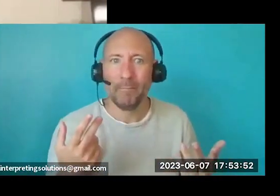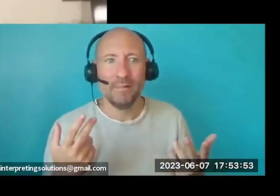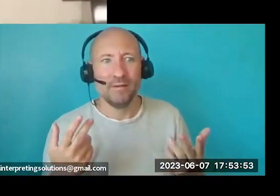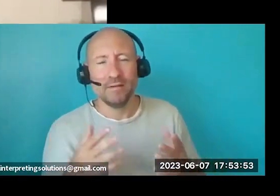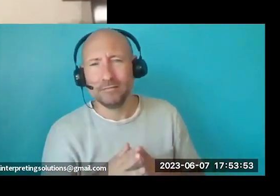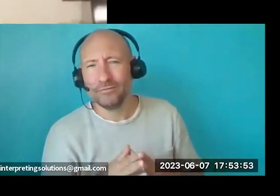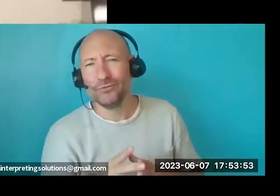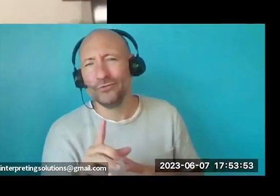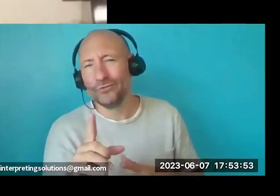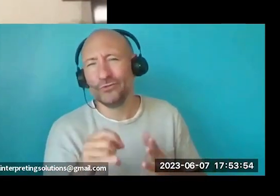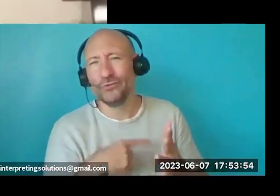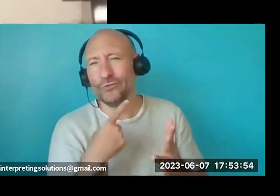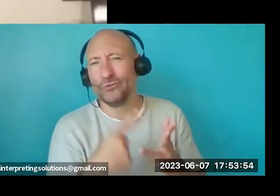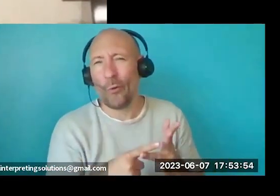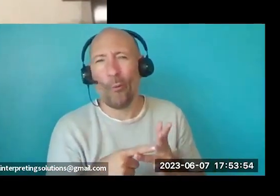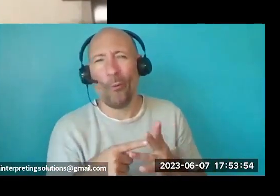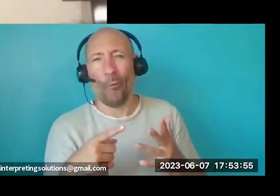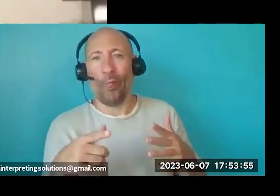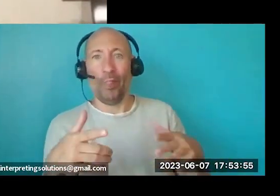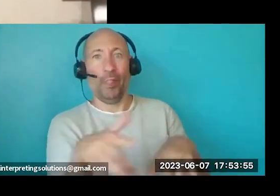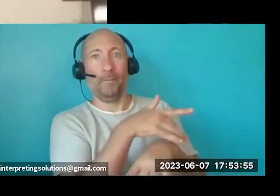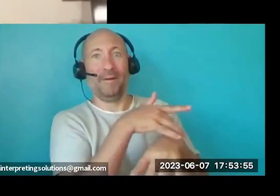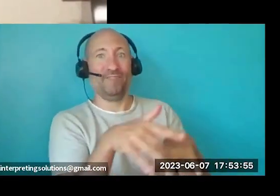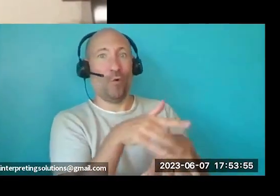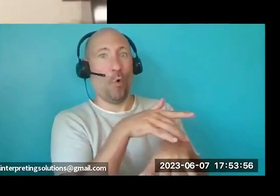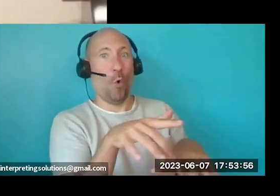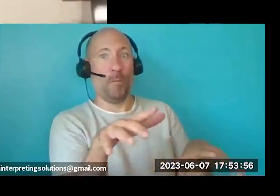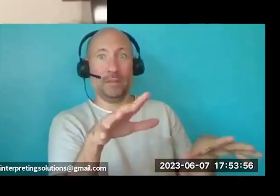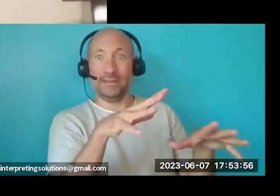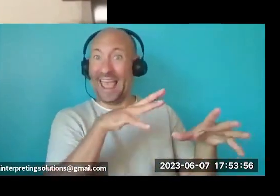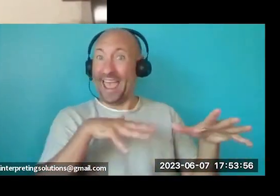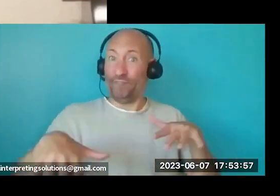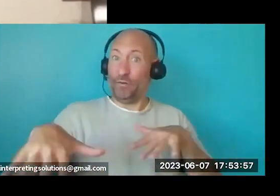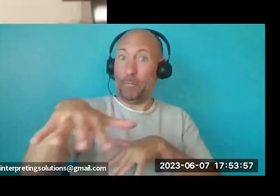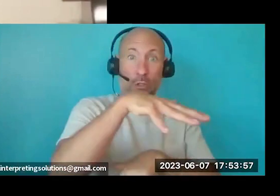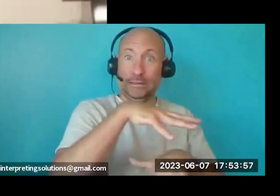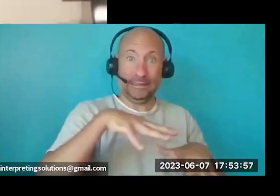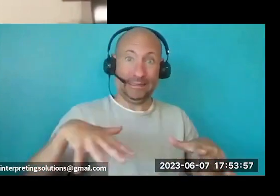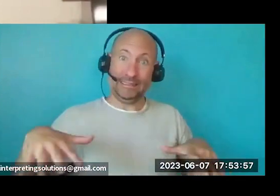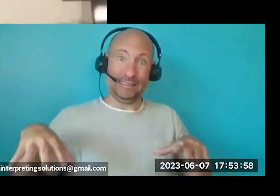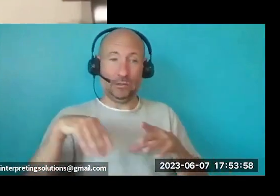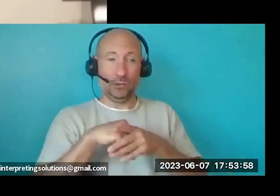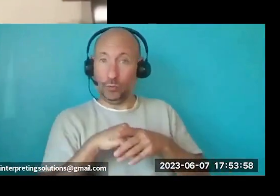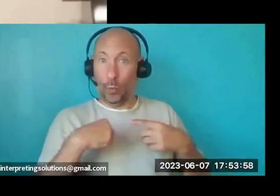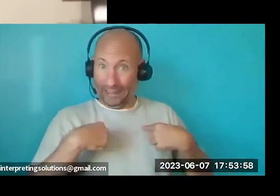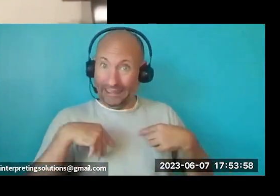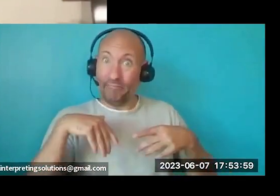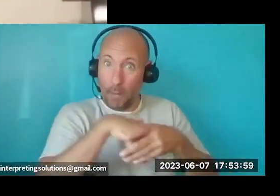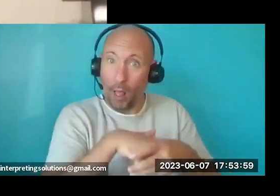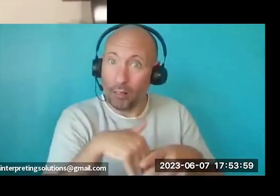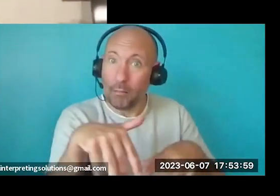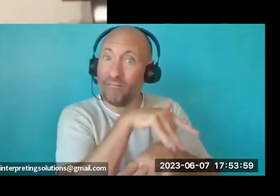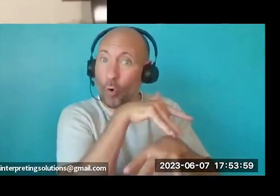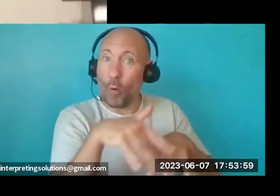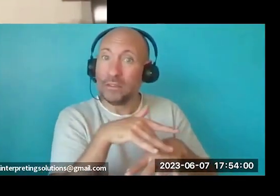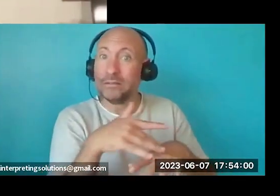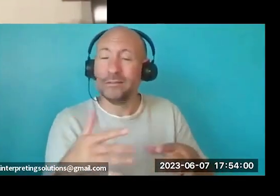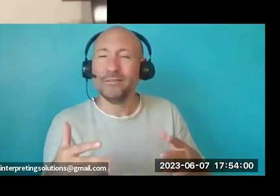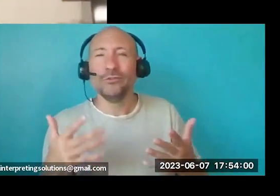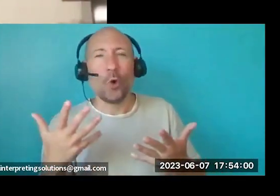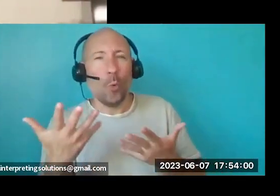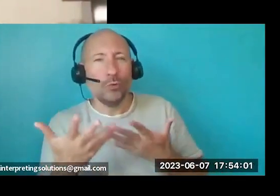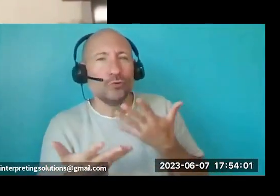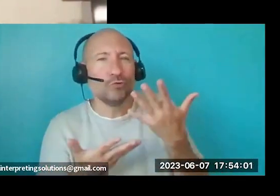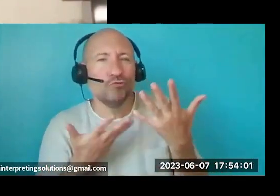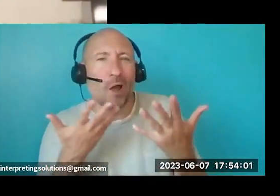the performance was made of everyone there. We were all part of the performance. And the